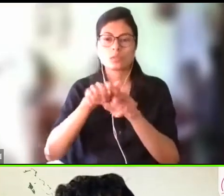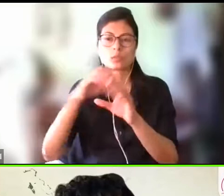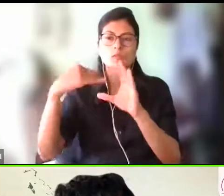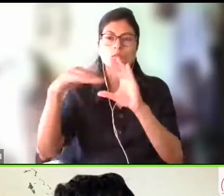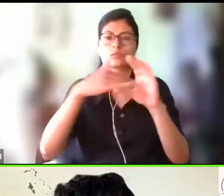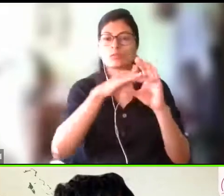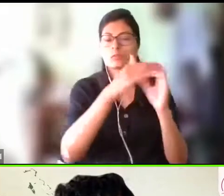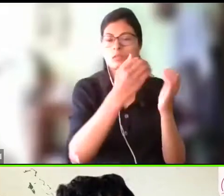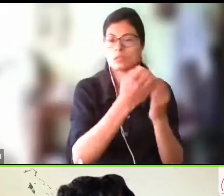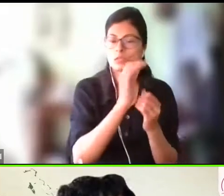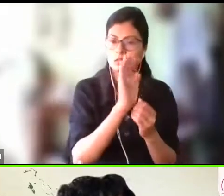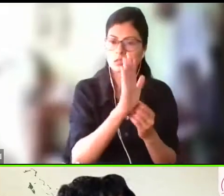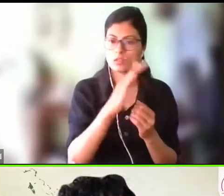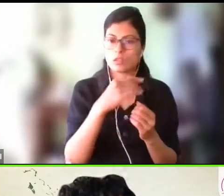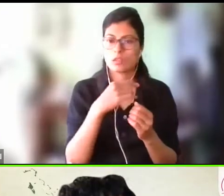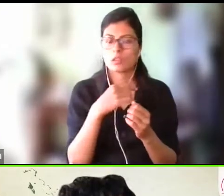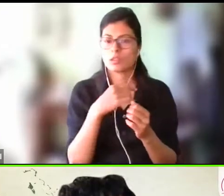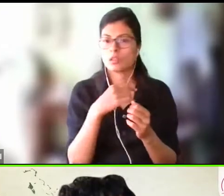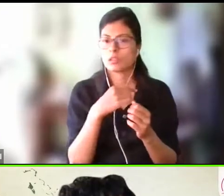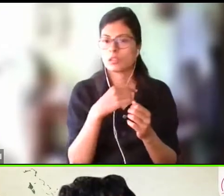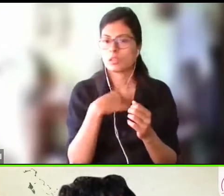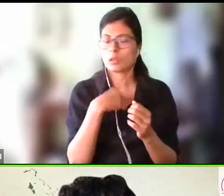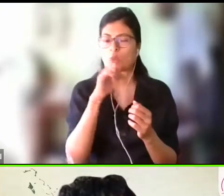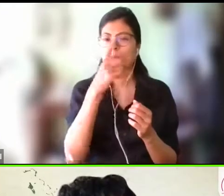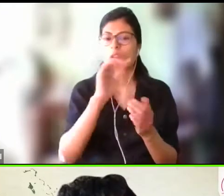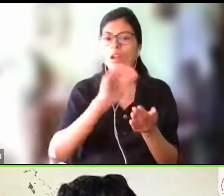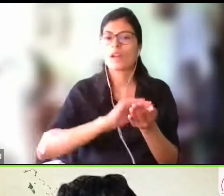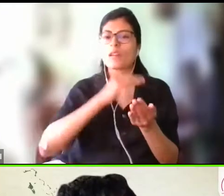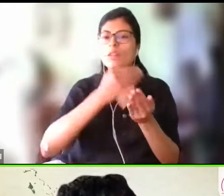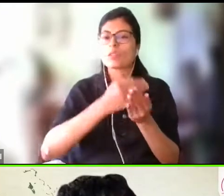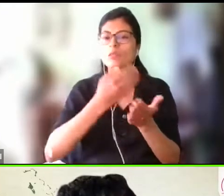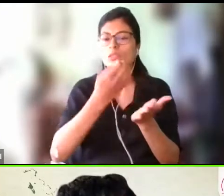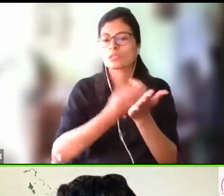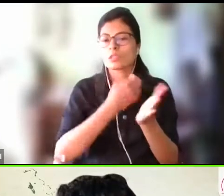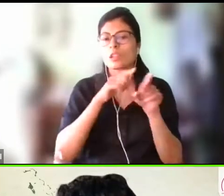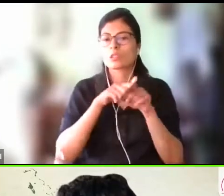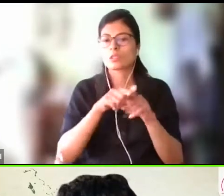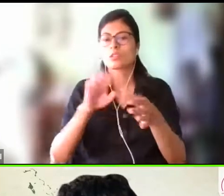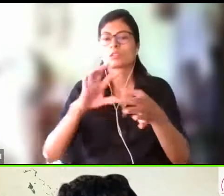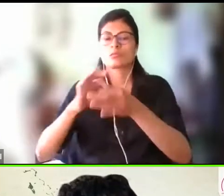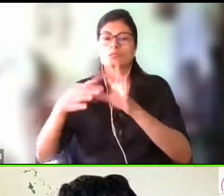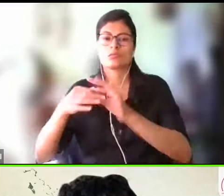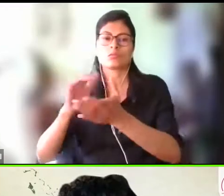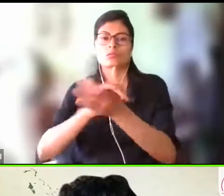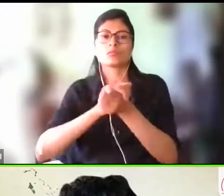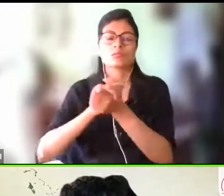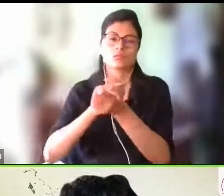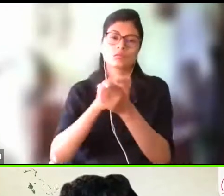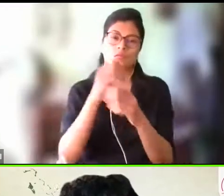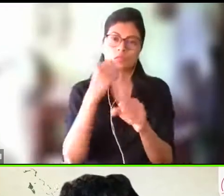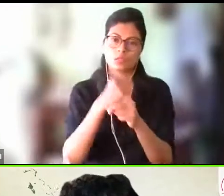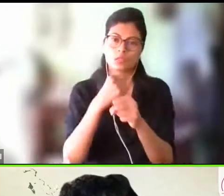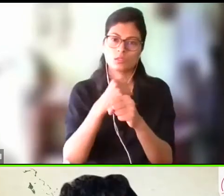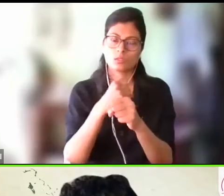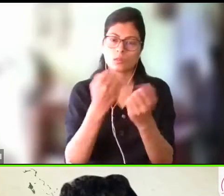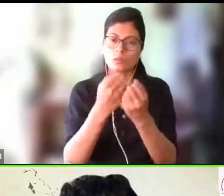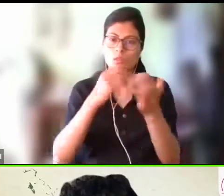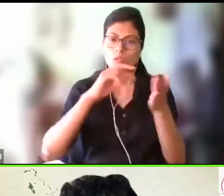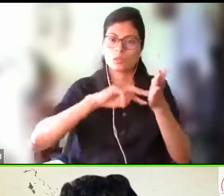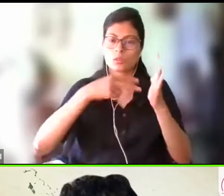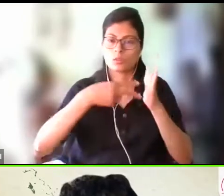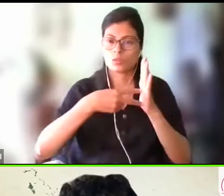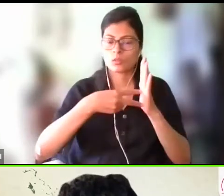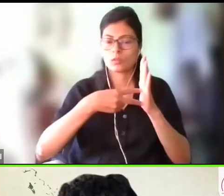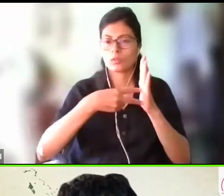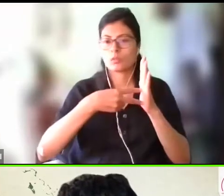Inter-American Foundation, we recently undertook a project in the Eastern Caribbean. I think it's St. Vincent,